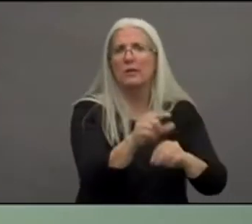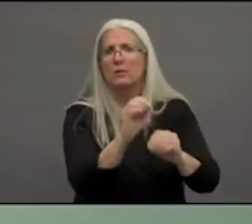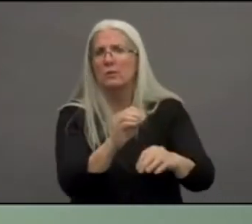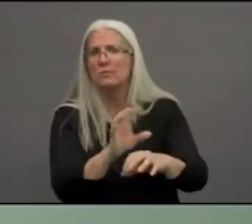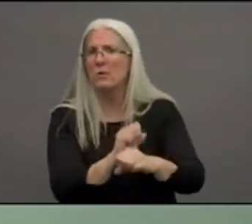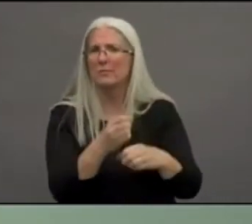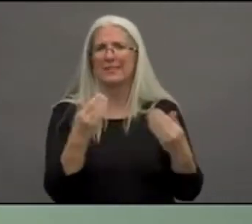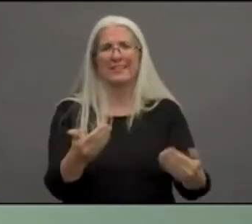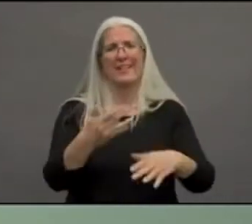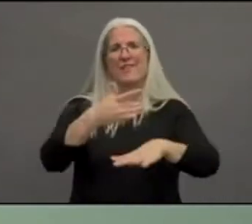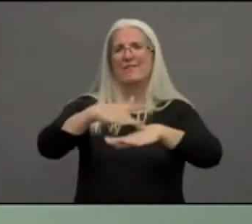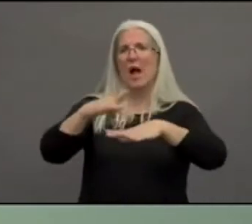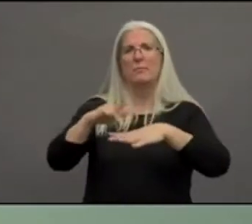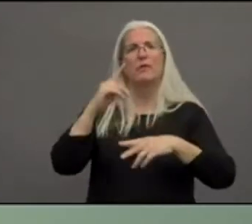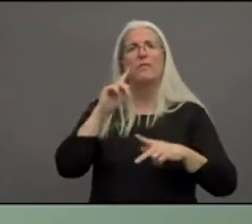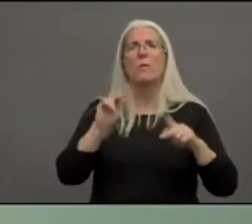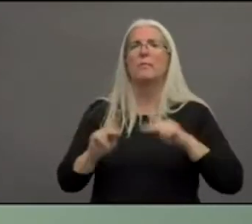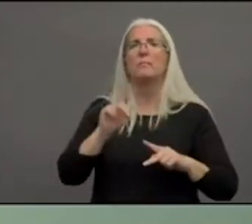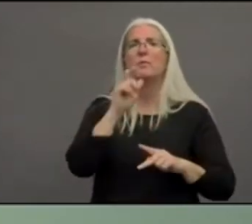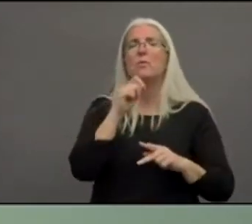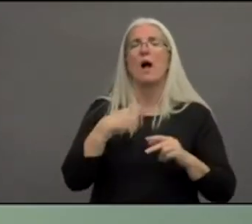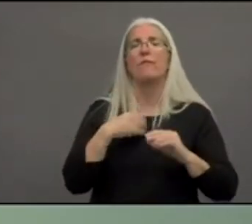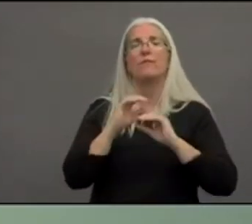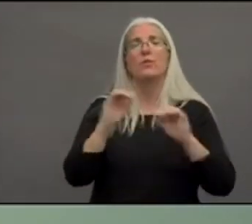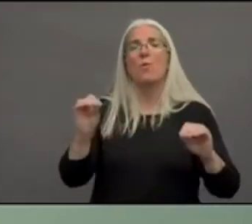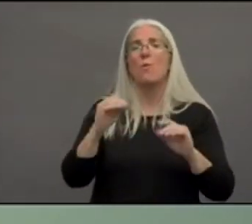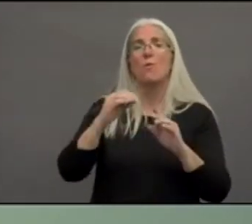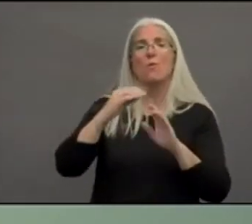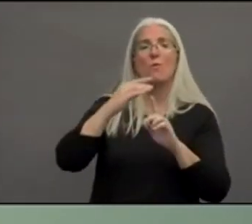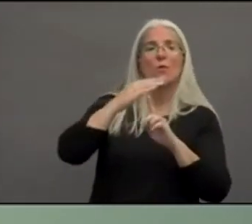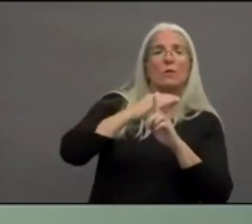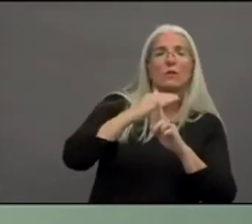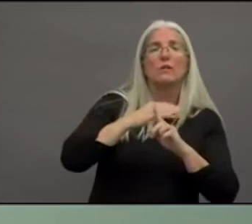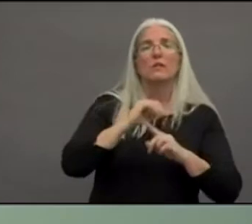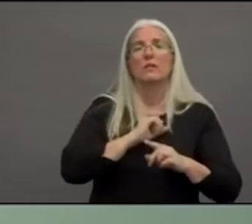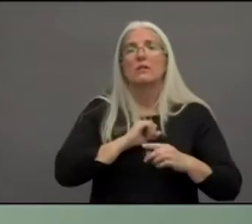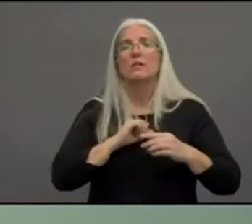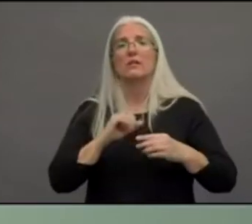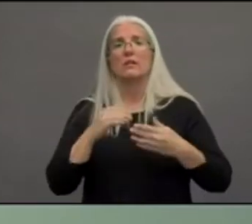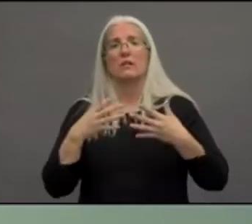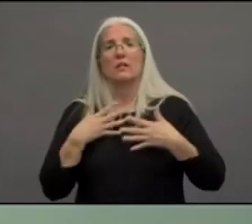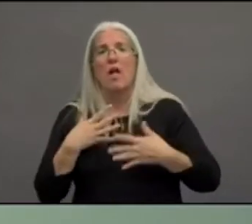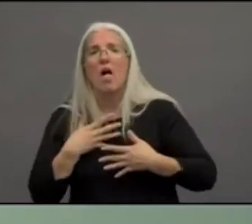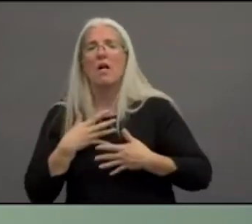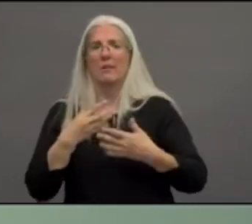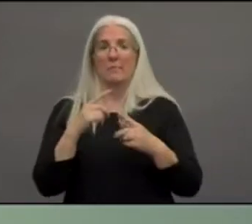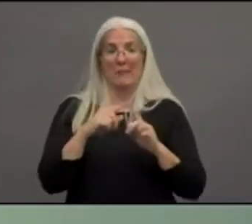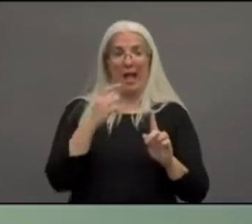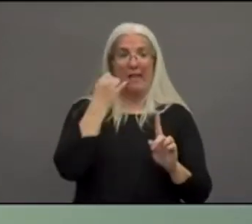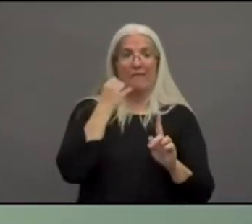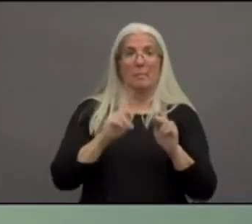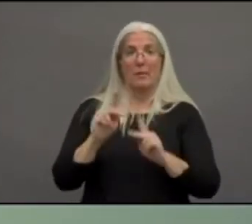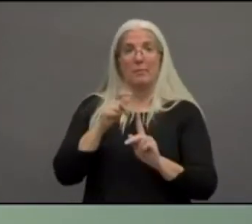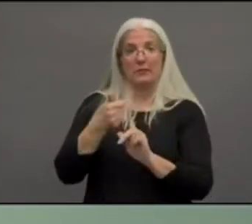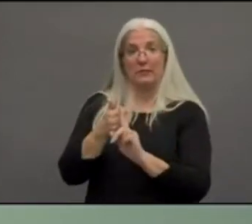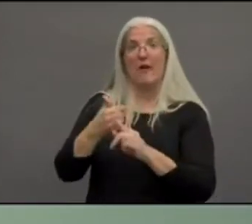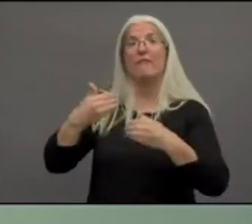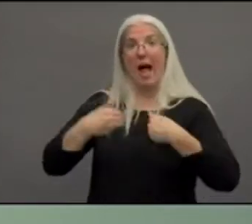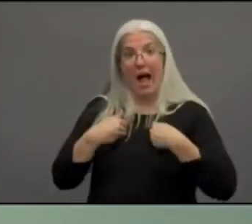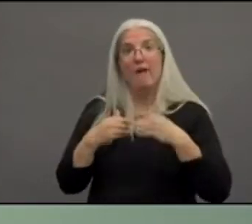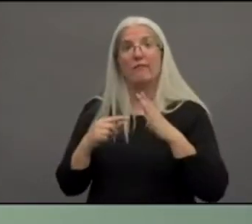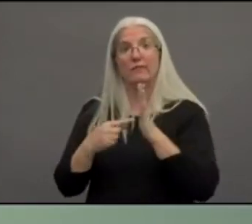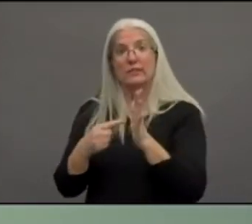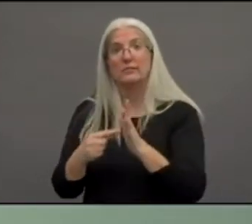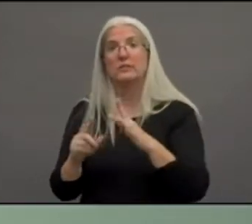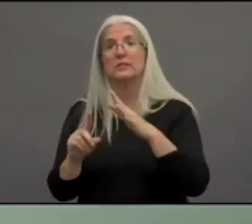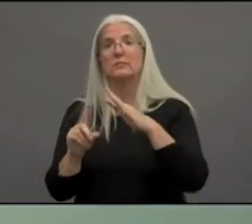symptoms but want to get tested. For those who are exhibiting symptoms, we do recommend that you make an appointment with